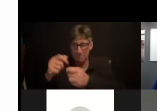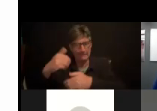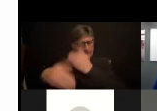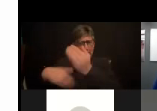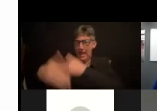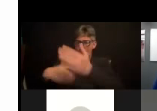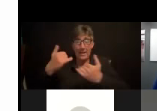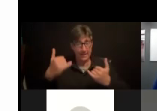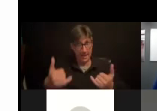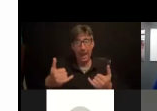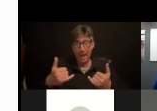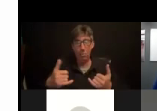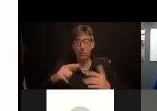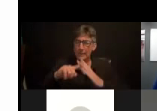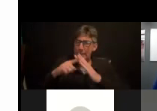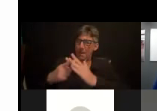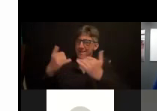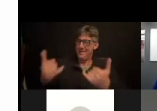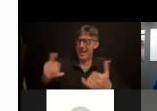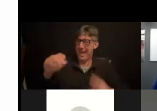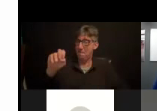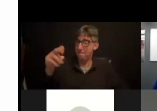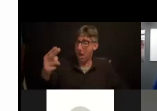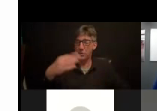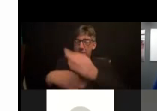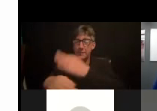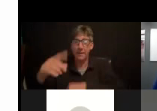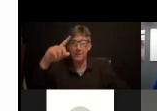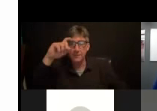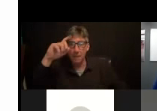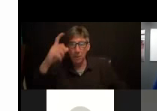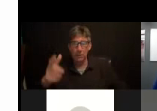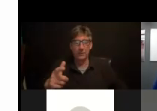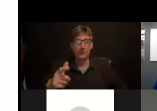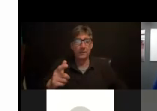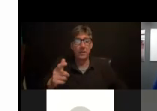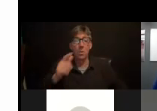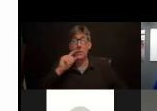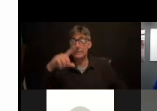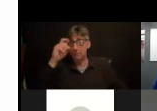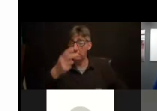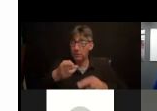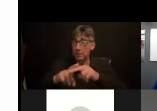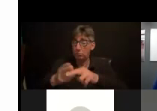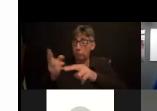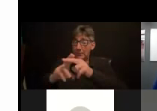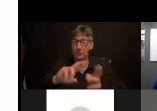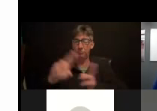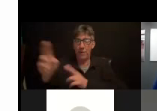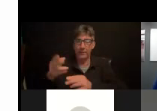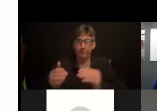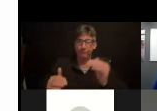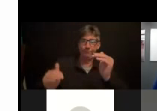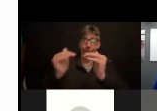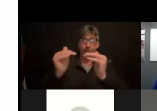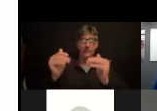in March rather than the summer, so that we can increase service later when ridership increases where it's increasing. Two, that we can optimize our service